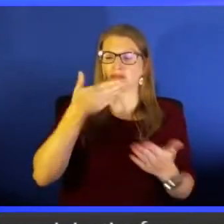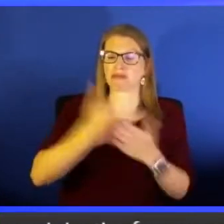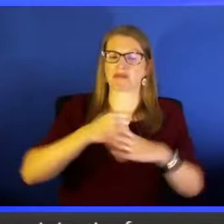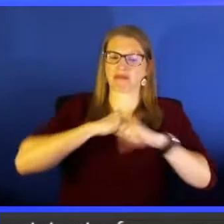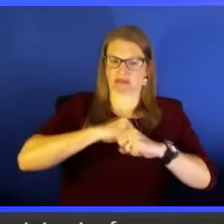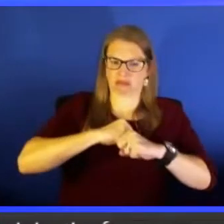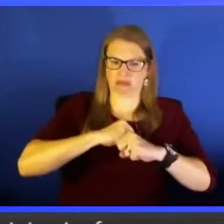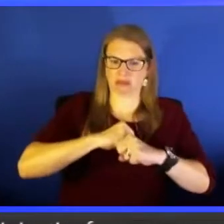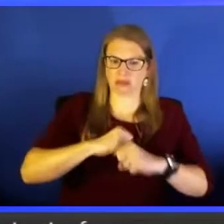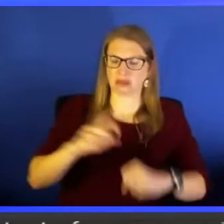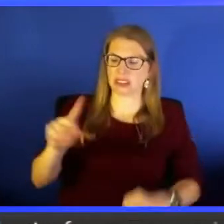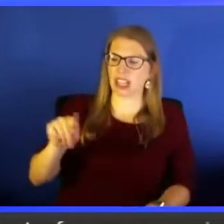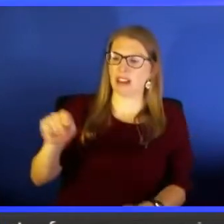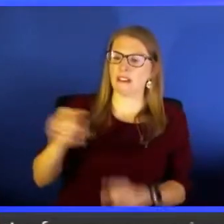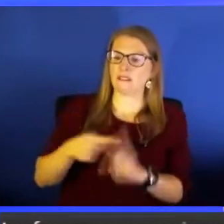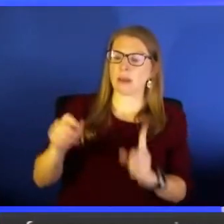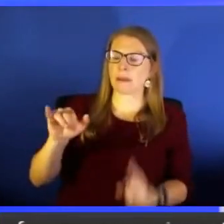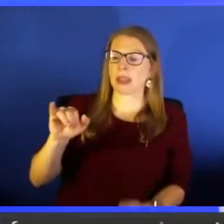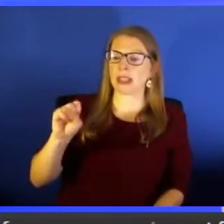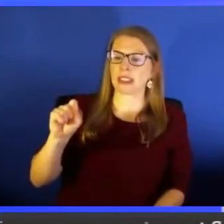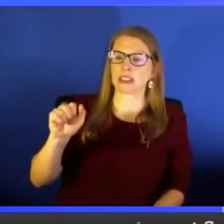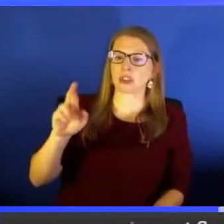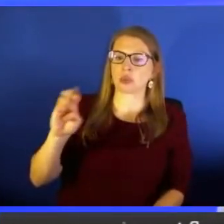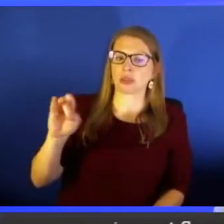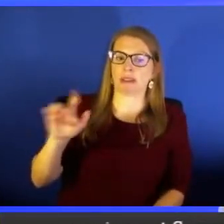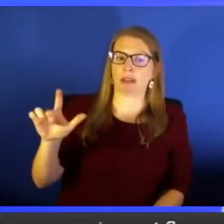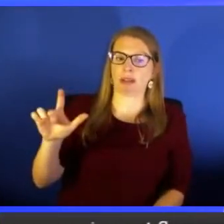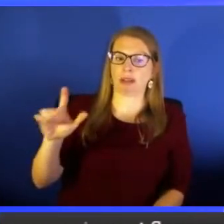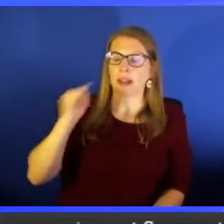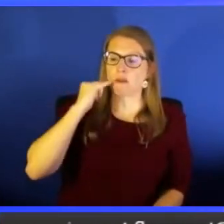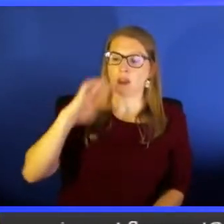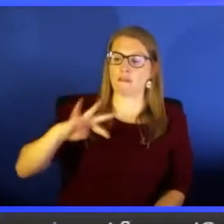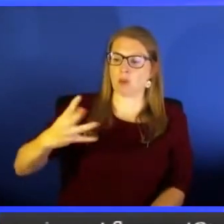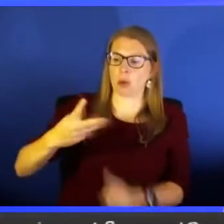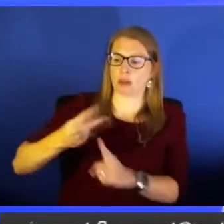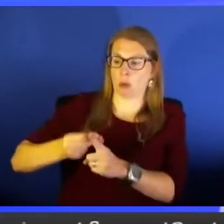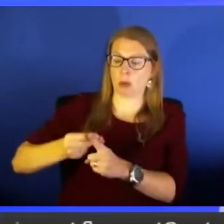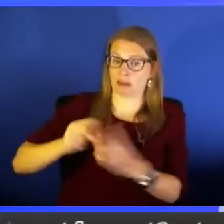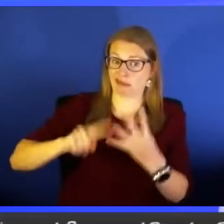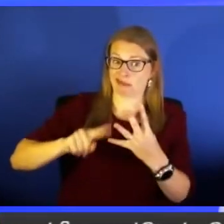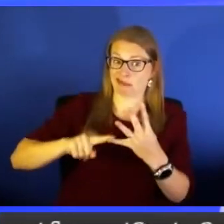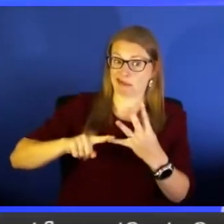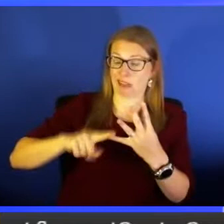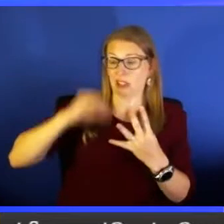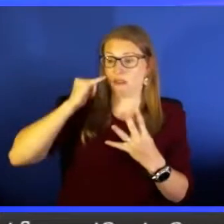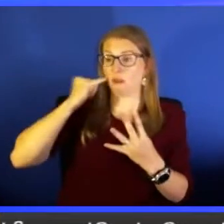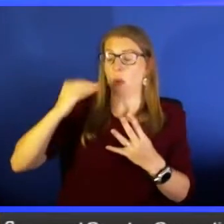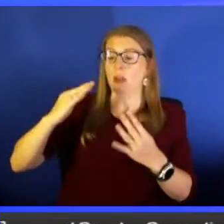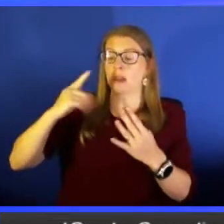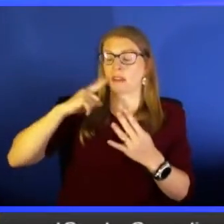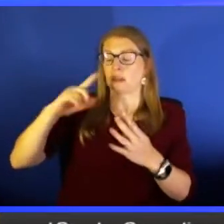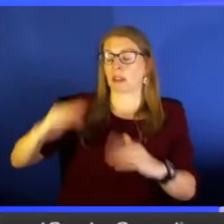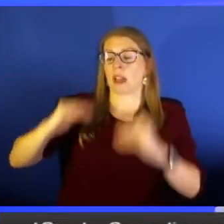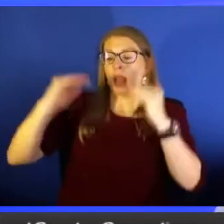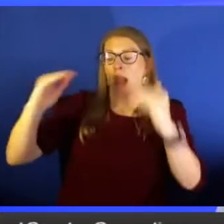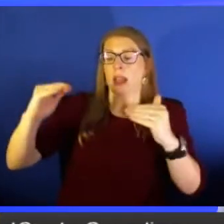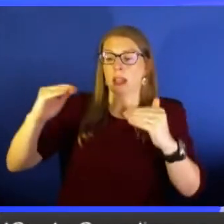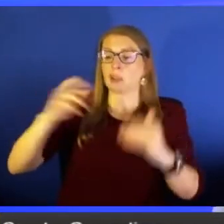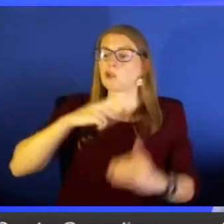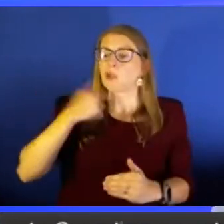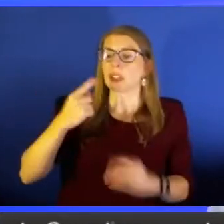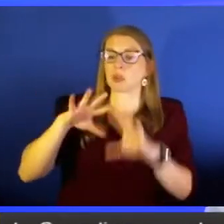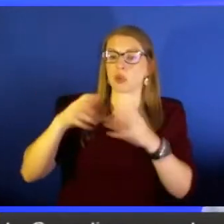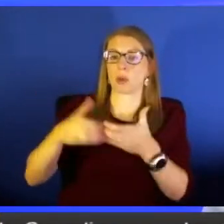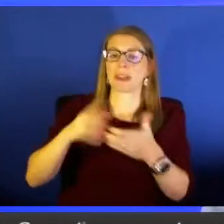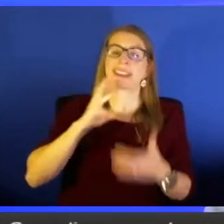out of Israel also showing that if you've had that fourth dose, especially if you're in that high risk group above 60 or above 65, that fourth